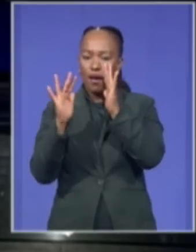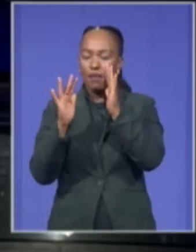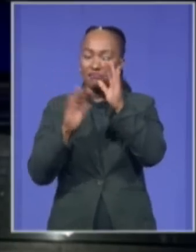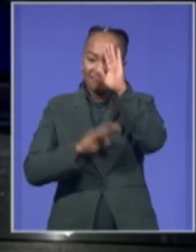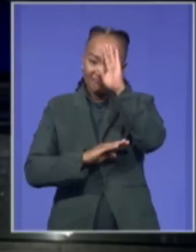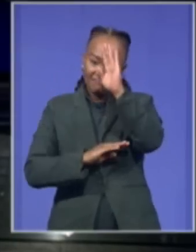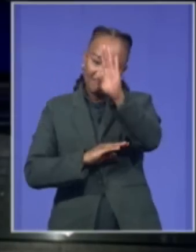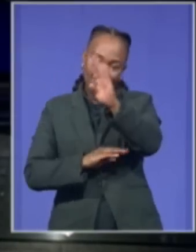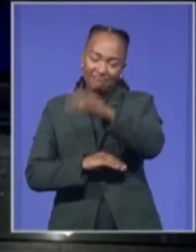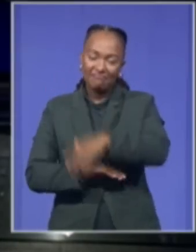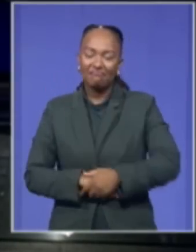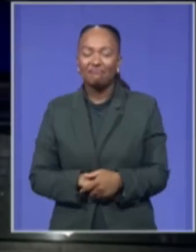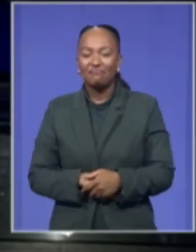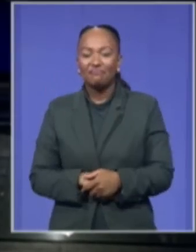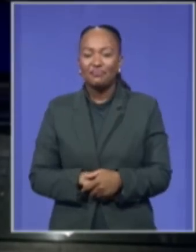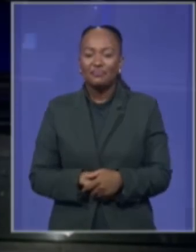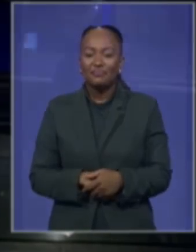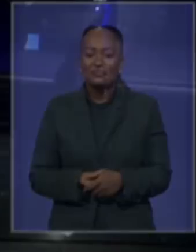Khotso.